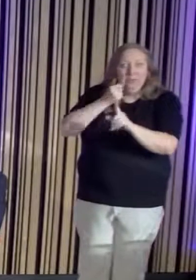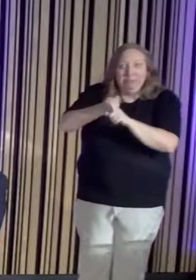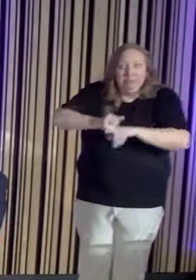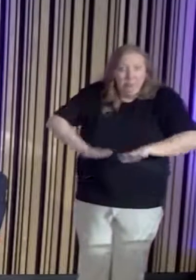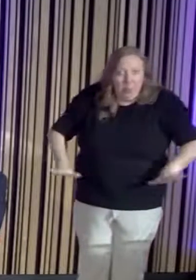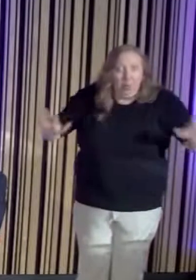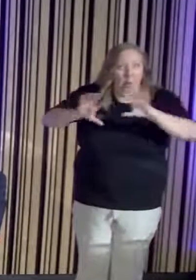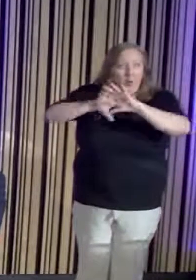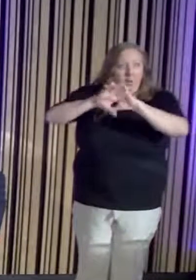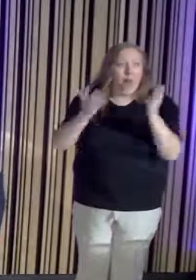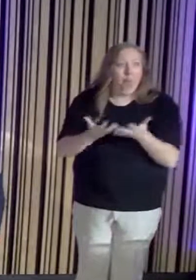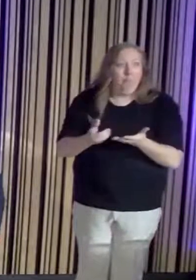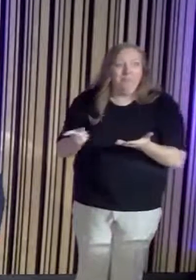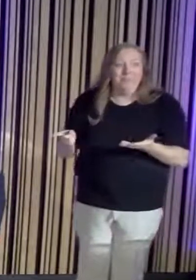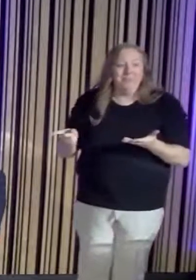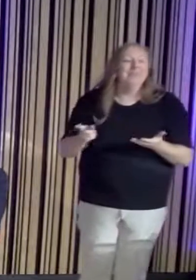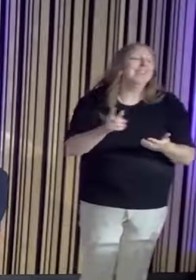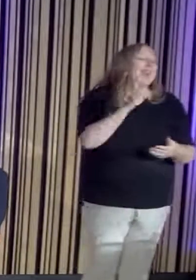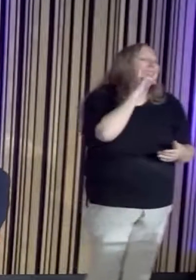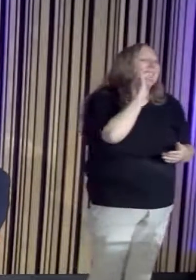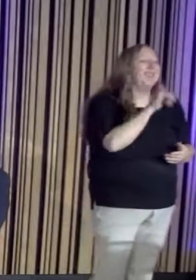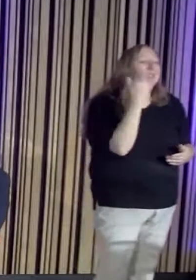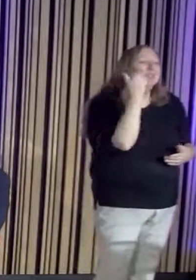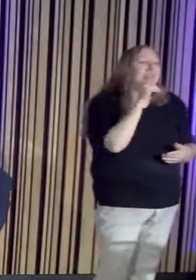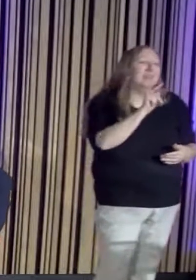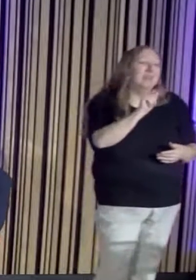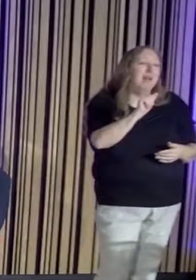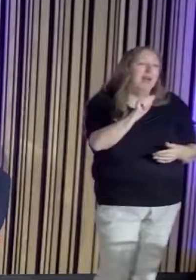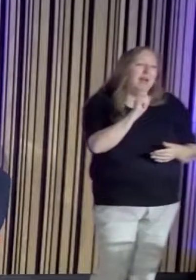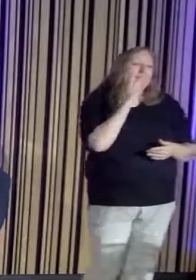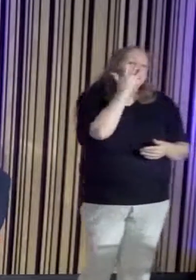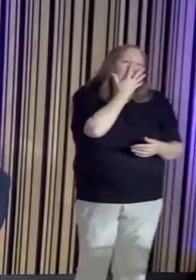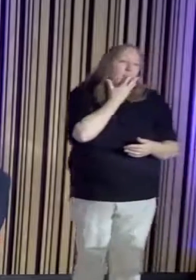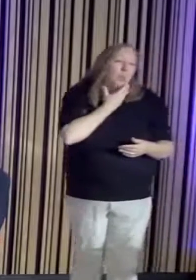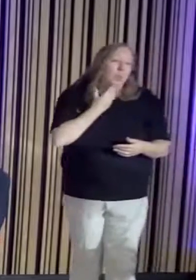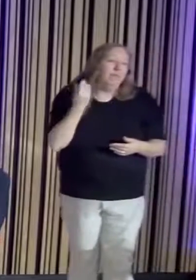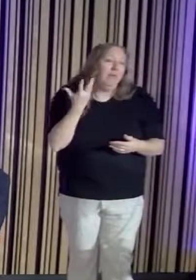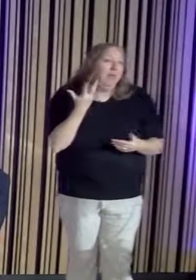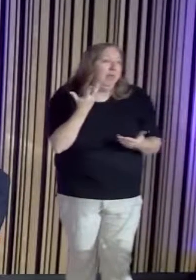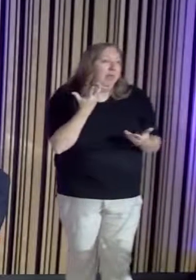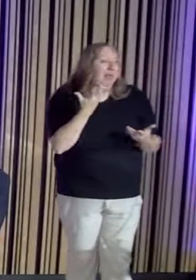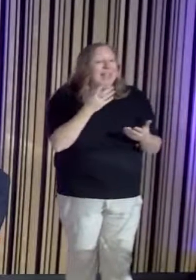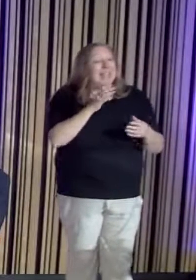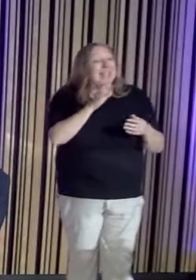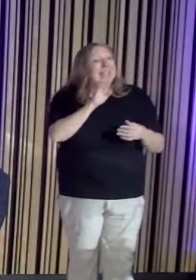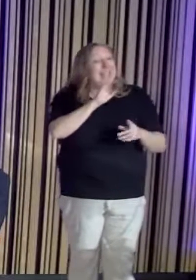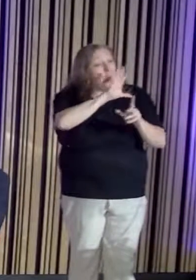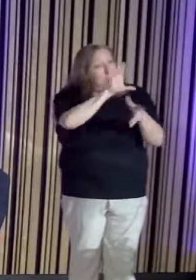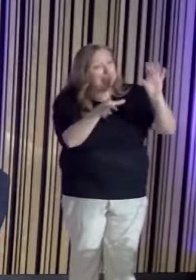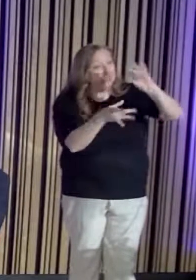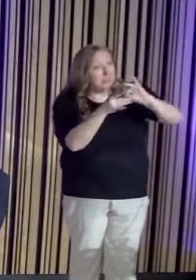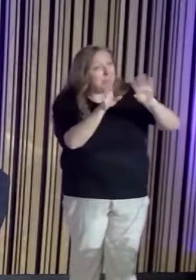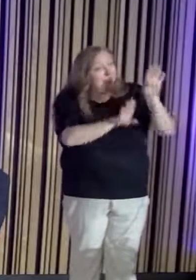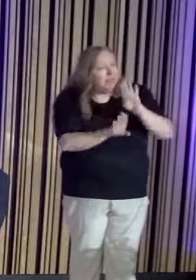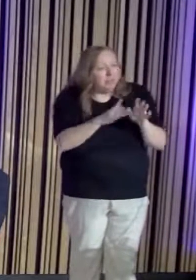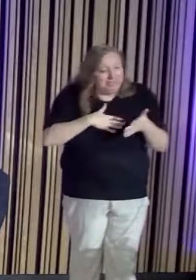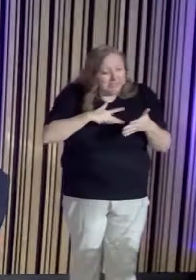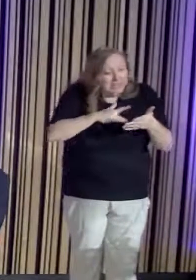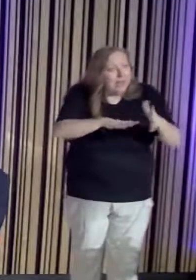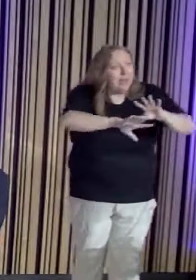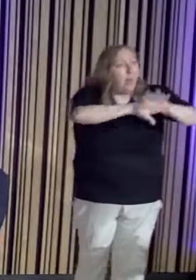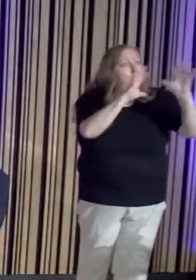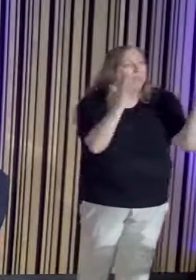make these tweaks. I think that's what Tara is beautiful for, right? Ecosystems biology is let's study the whole thing. And we've learned a lot from the